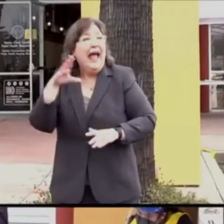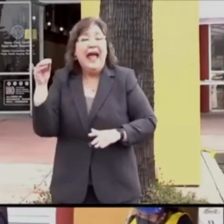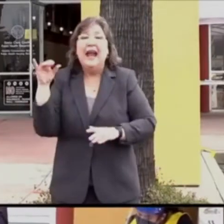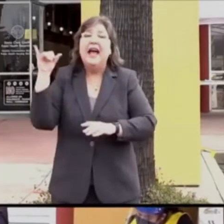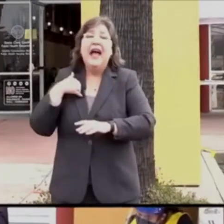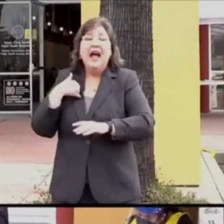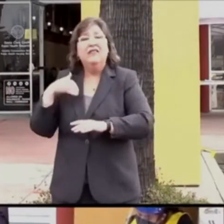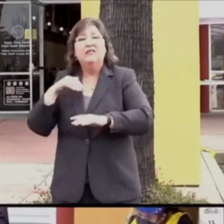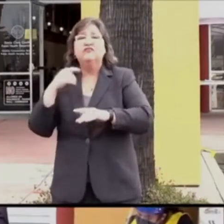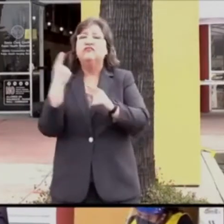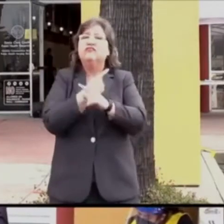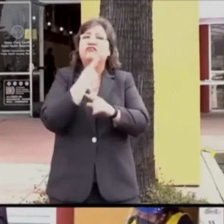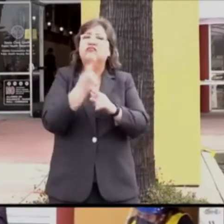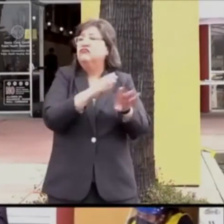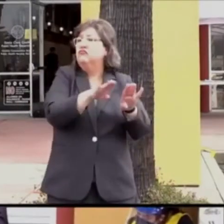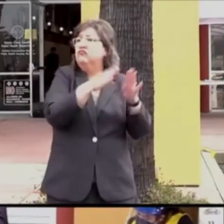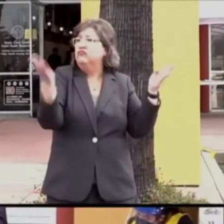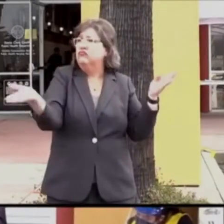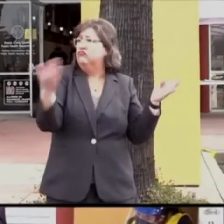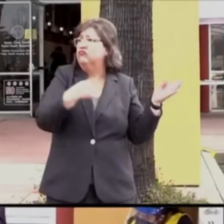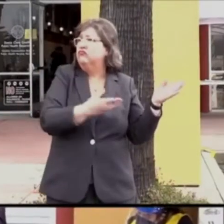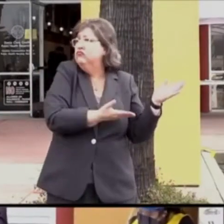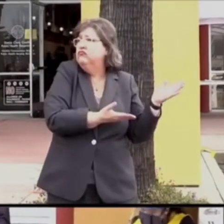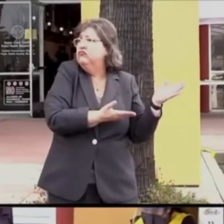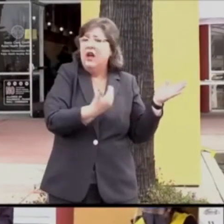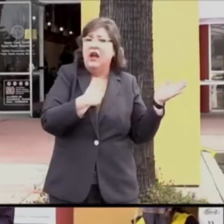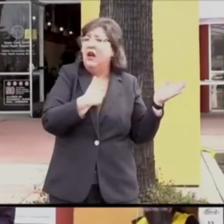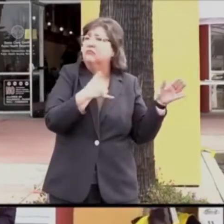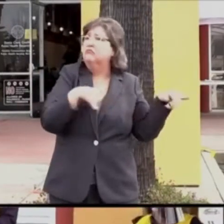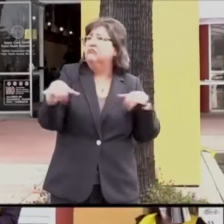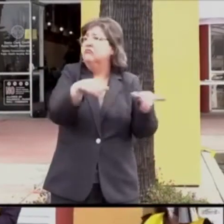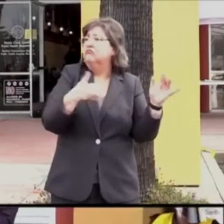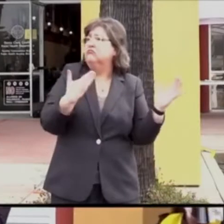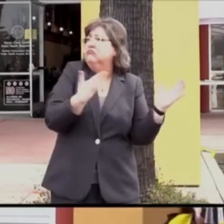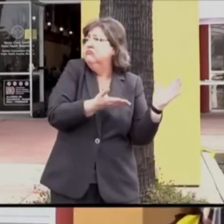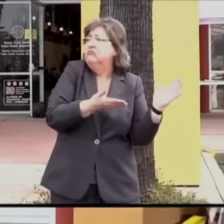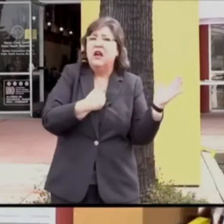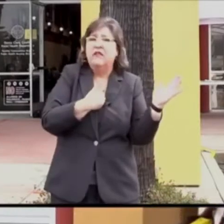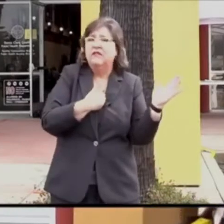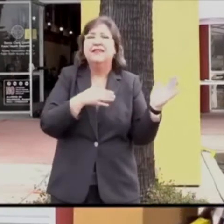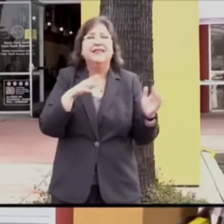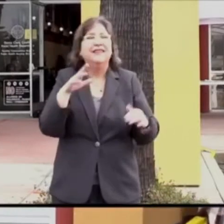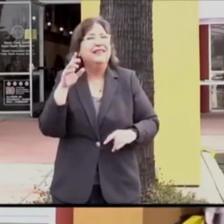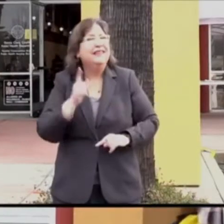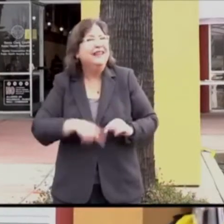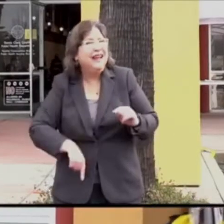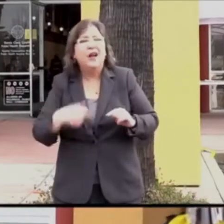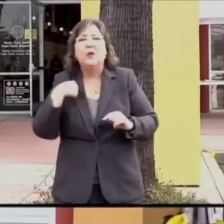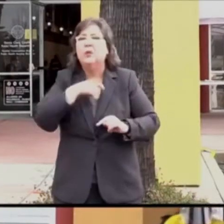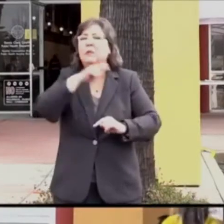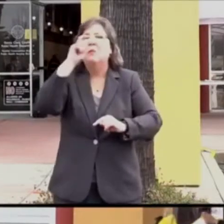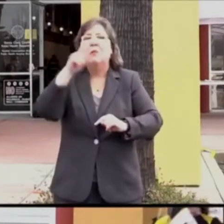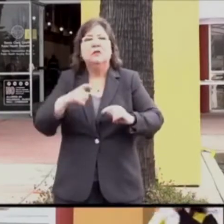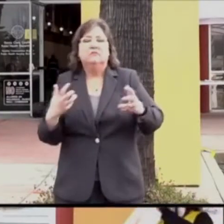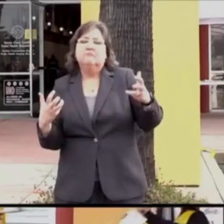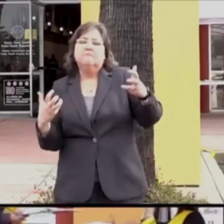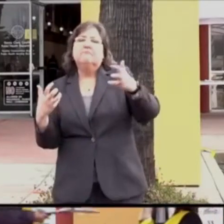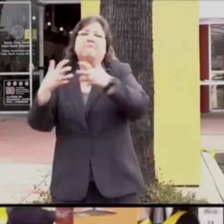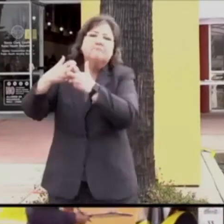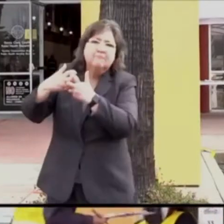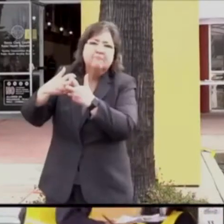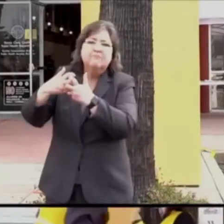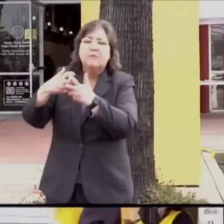cutter situation. So in each community, we are customizing our approach to make sure that we're getting to everybody who needs